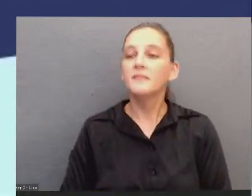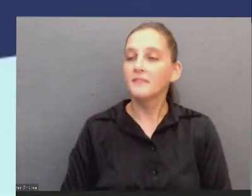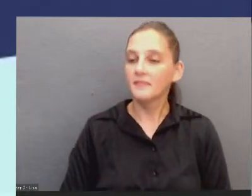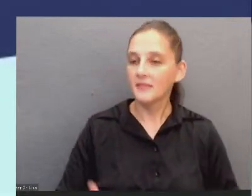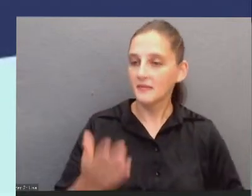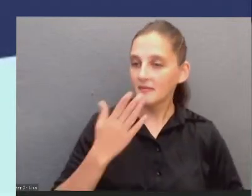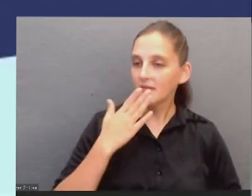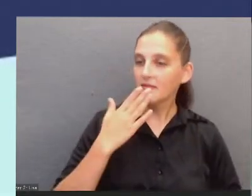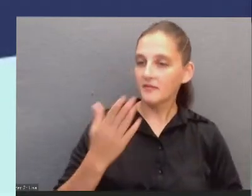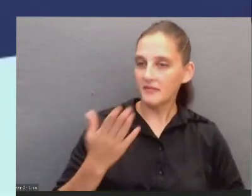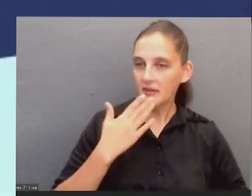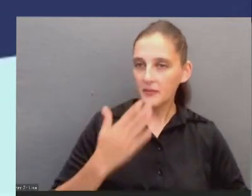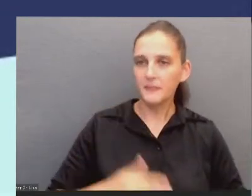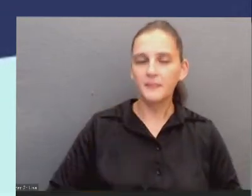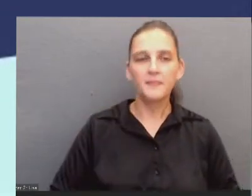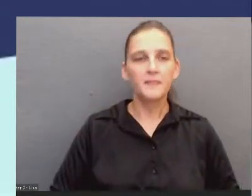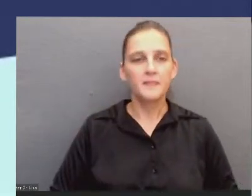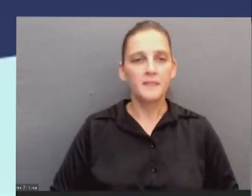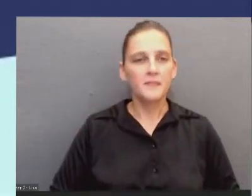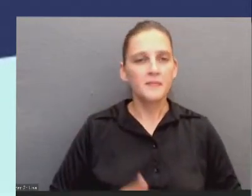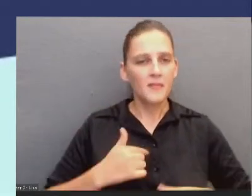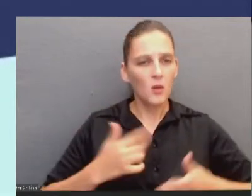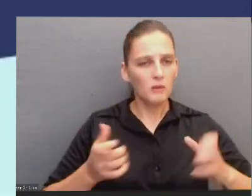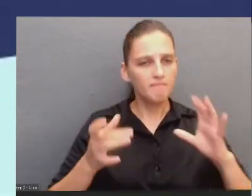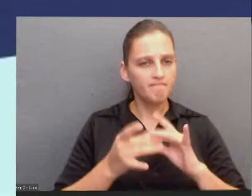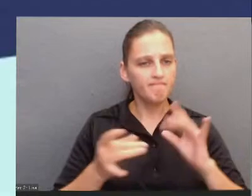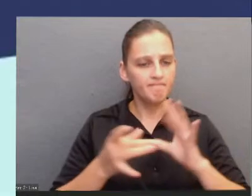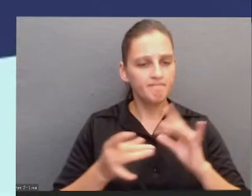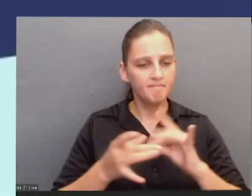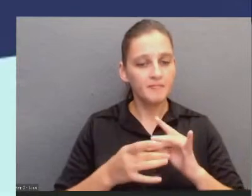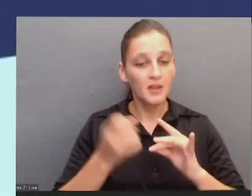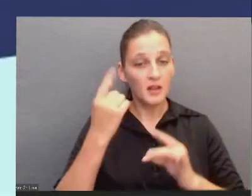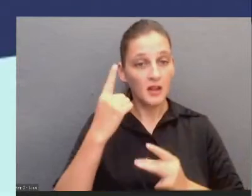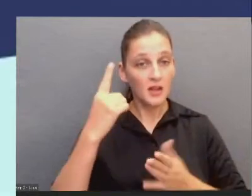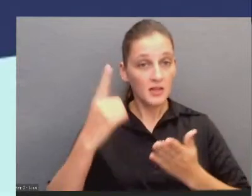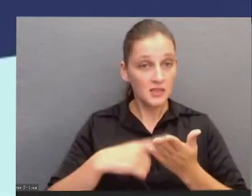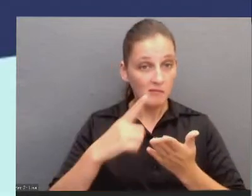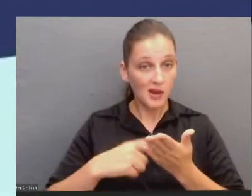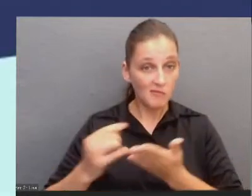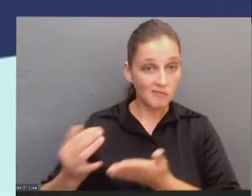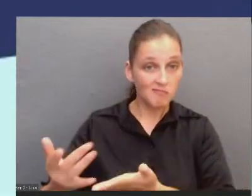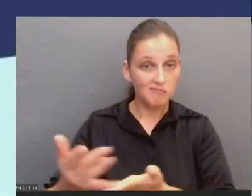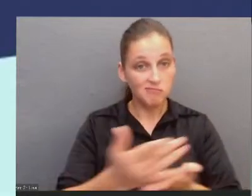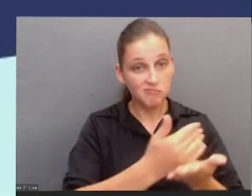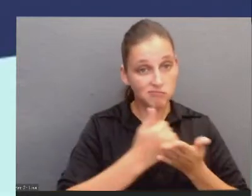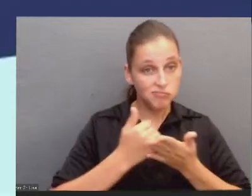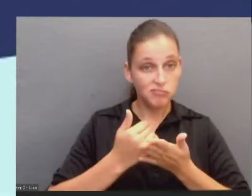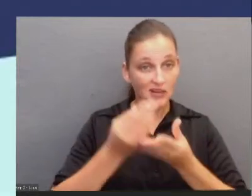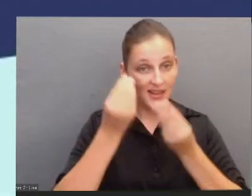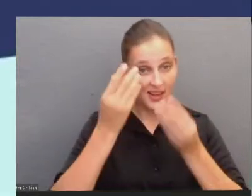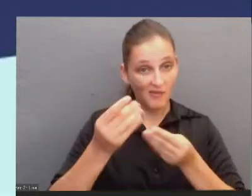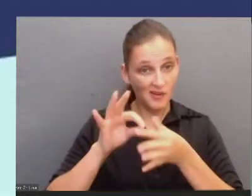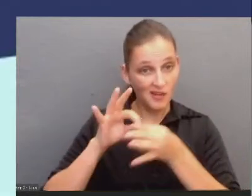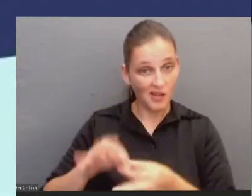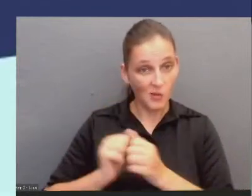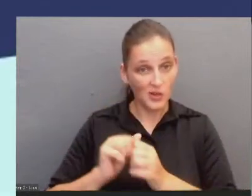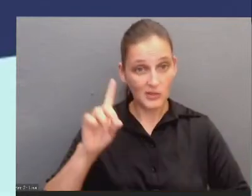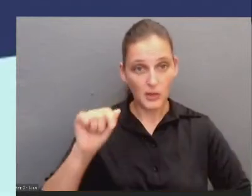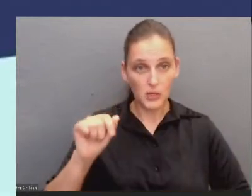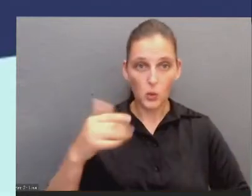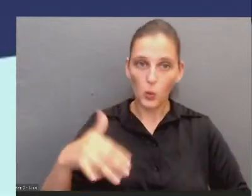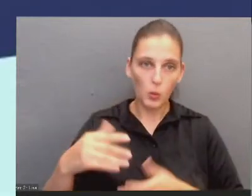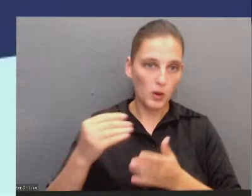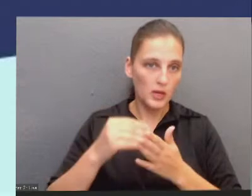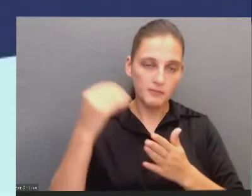Madam Chair. I just wanted to mention that sometimes collecting data on disability can be expensive